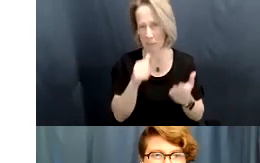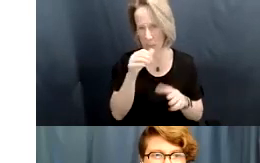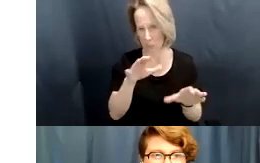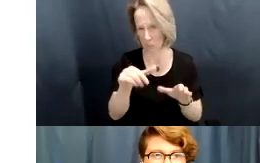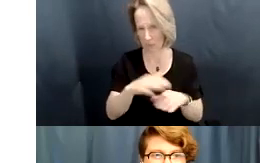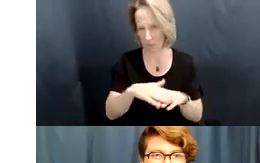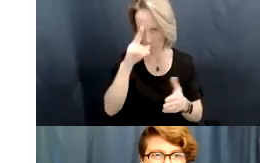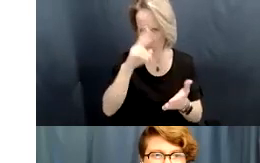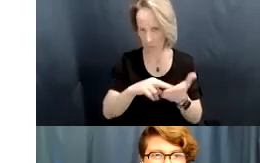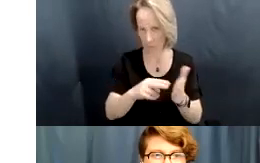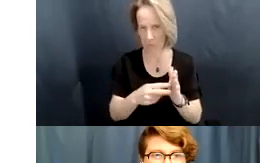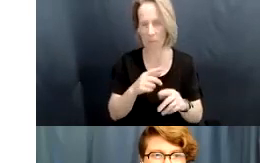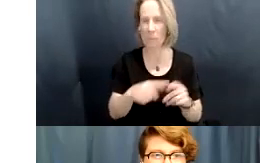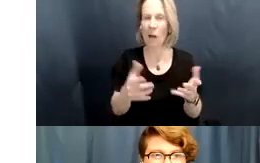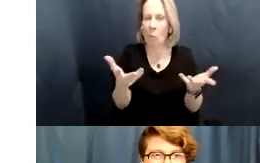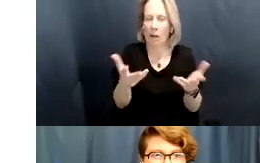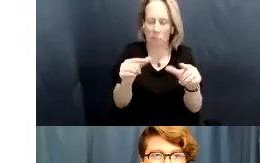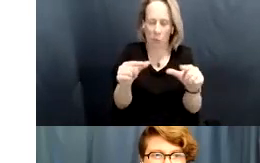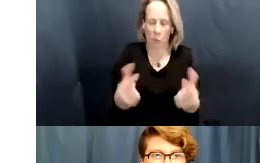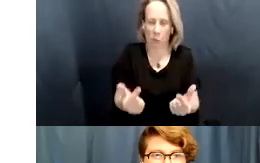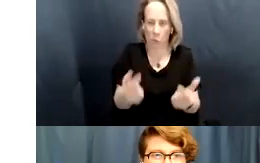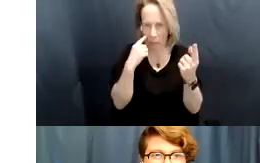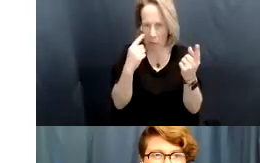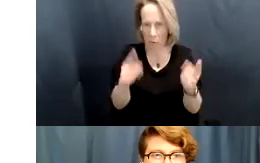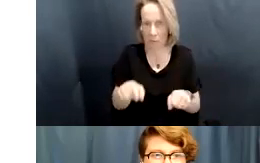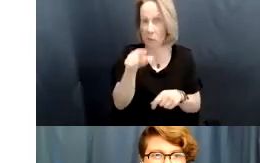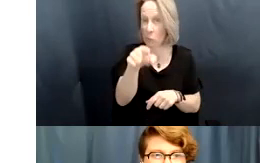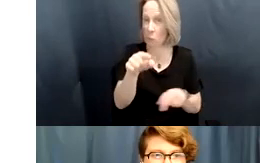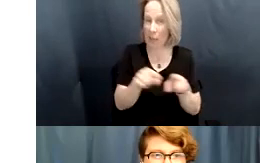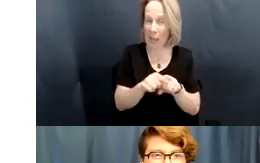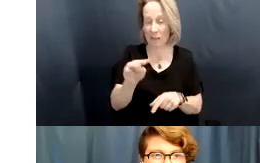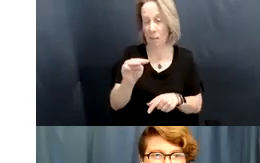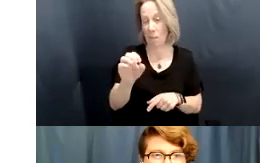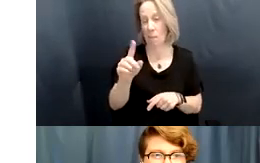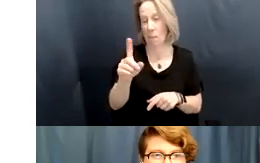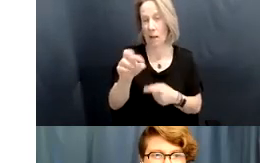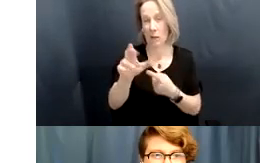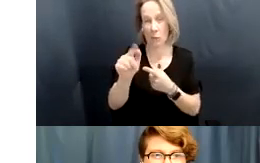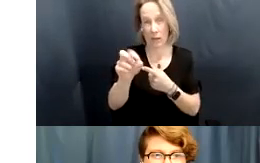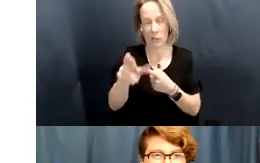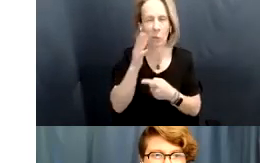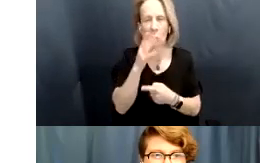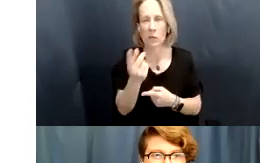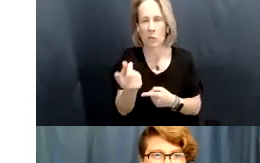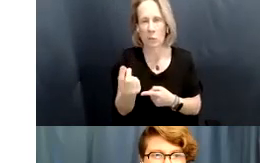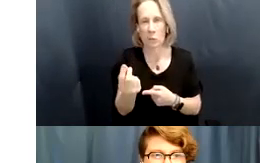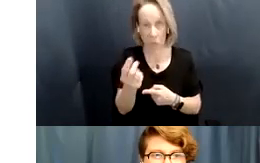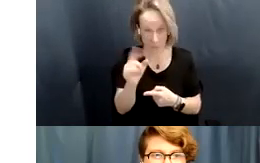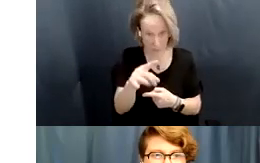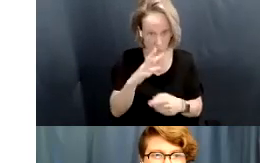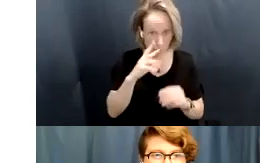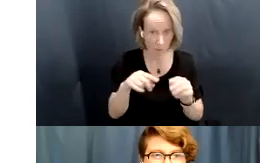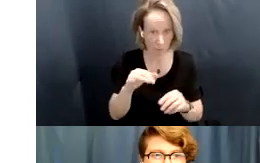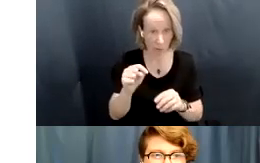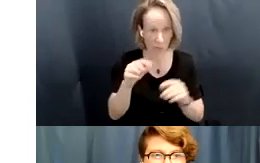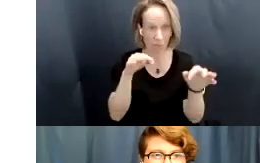as a moderator of that group, what are you going to do? Have you talked about it? It's always a good idea to once